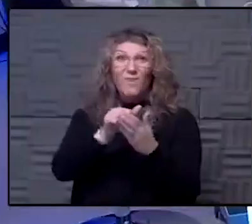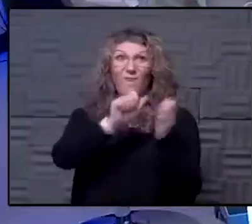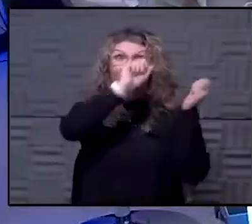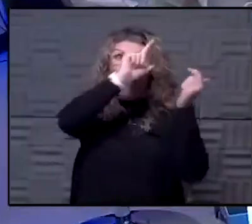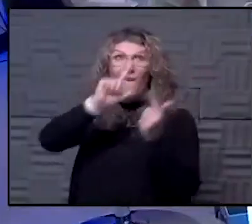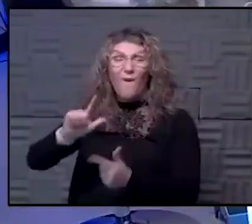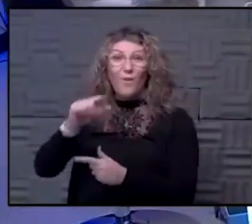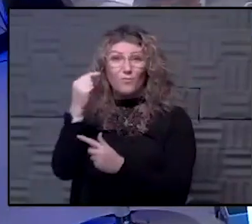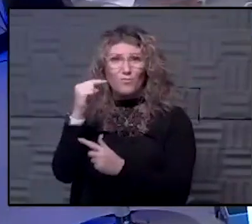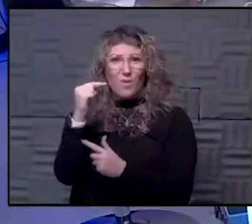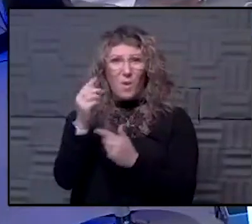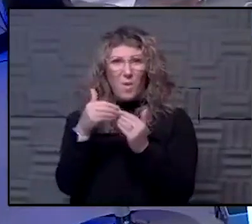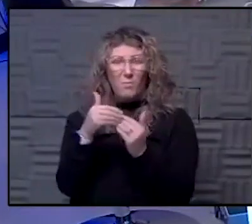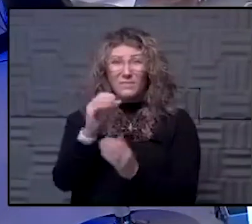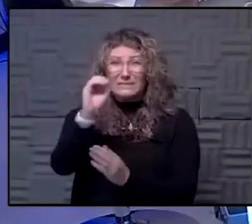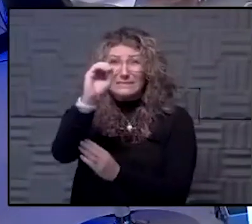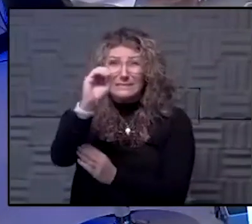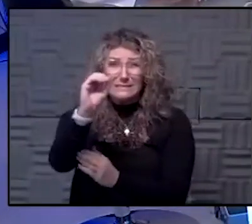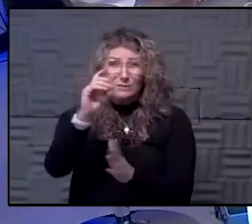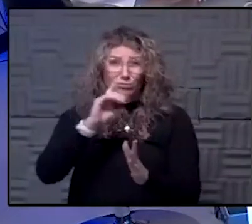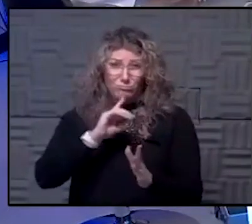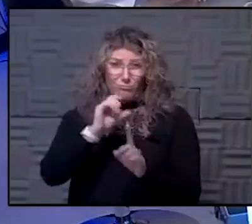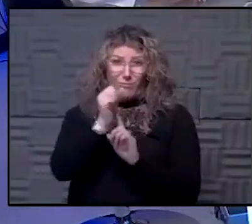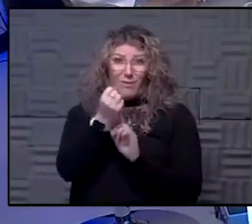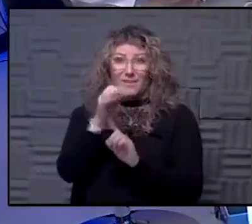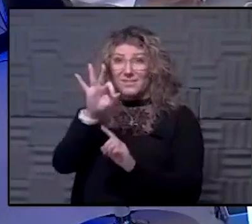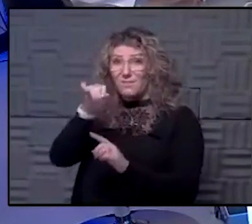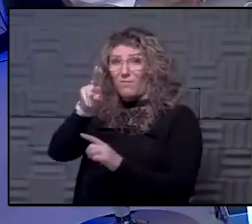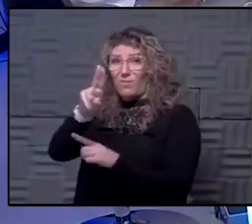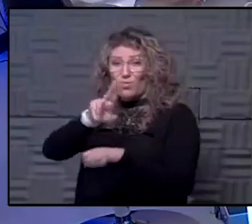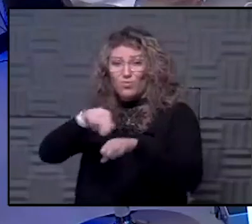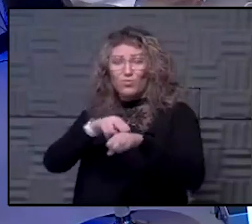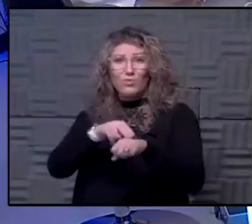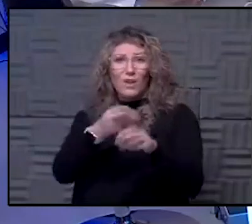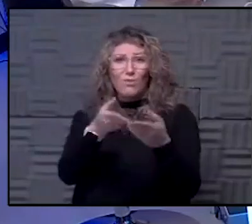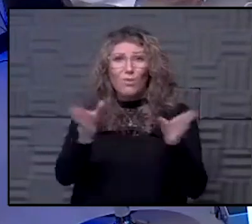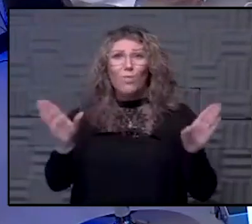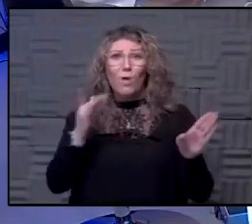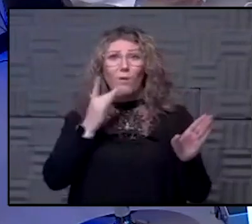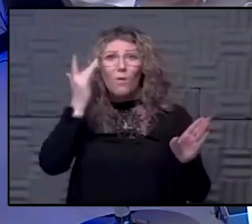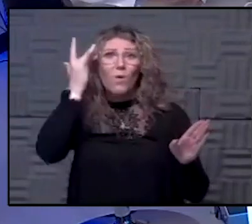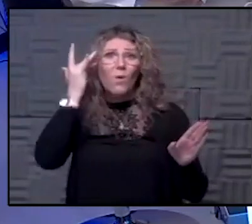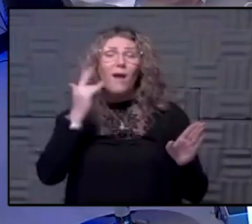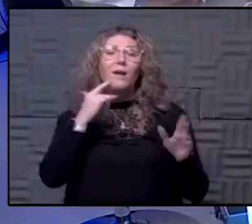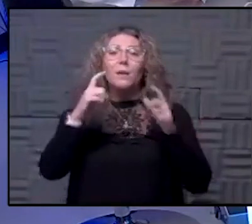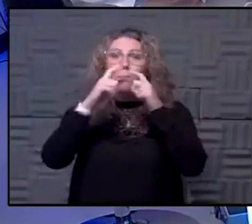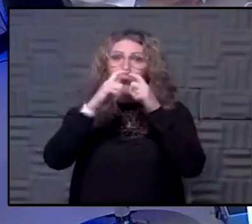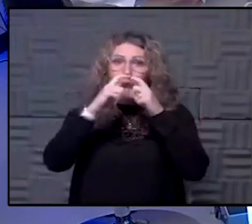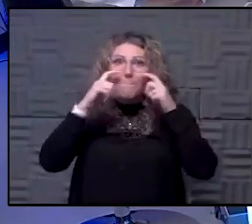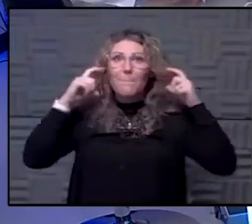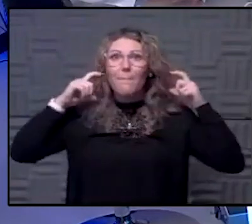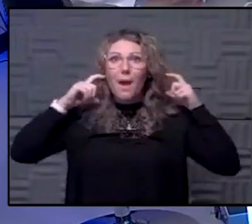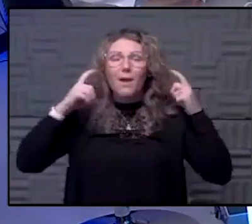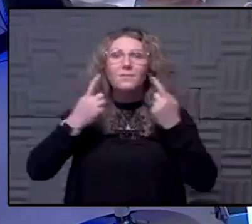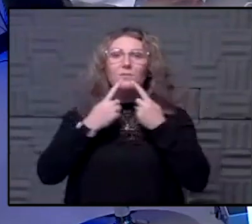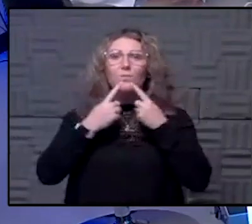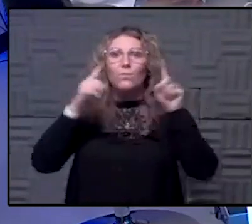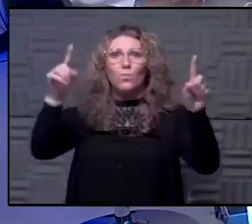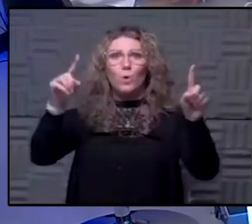is almost 0 cases of the flu nationwide. And why is that? There's only one good reason, man. Masks